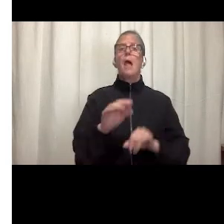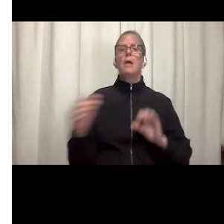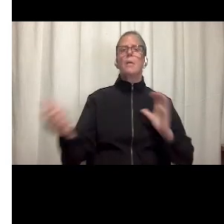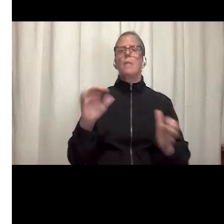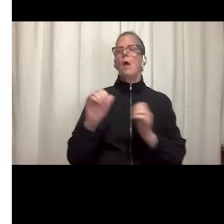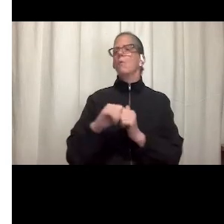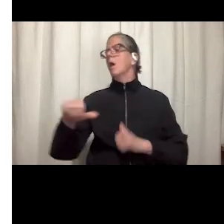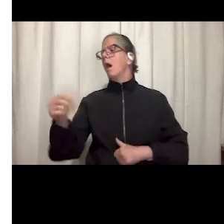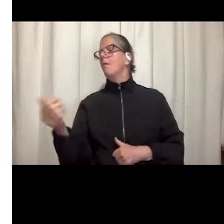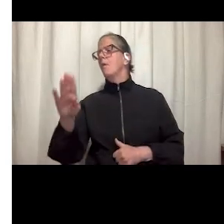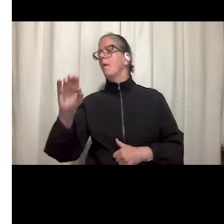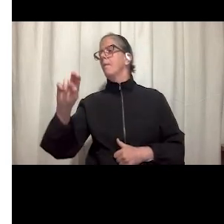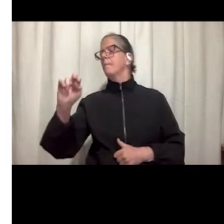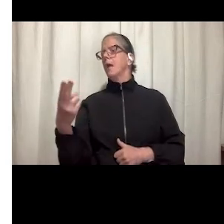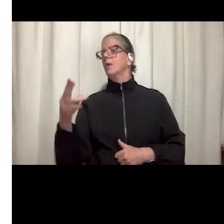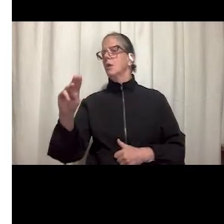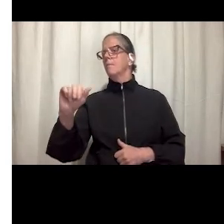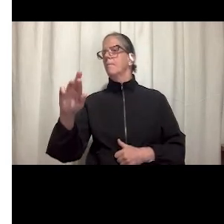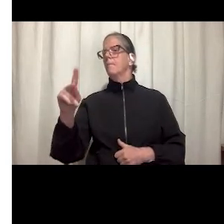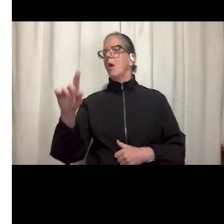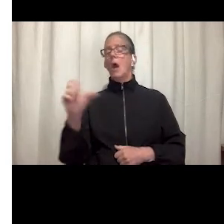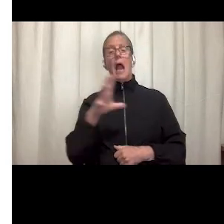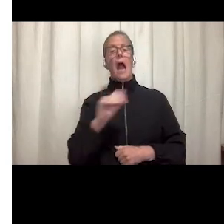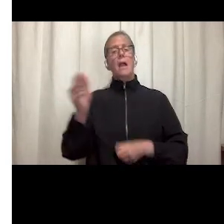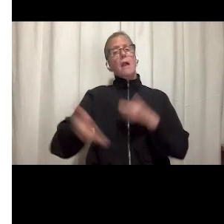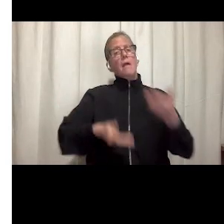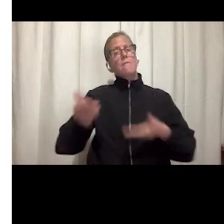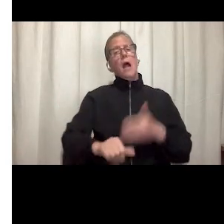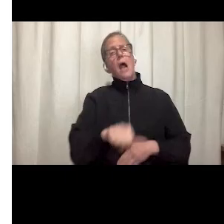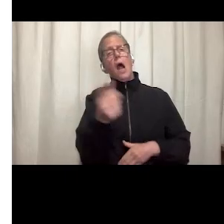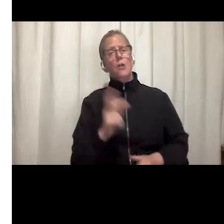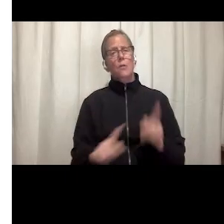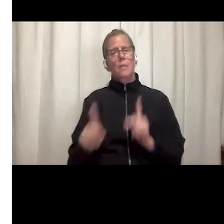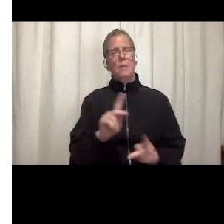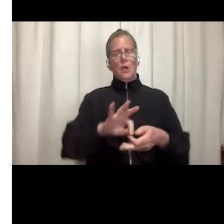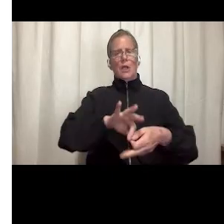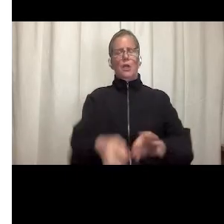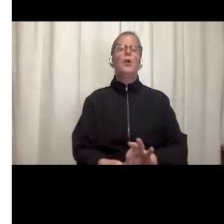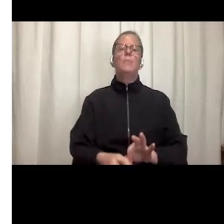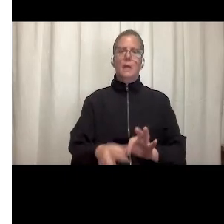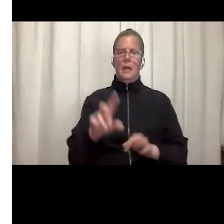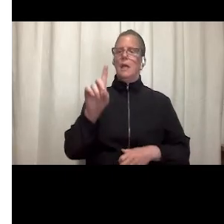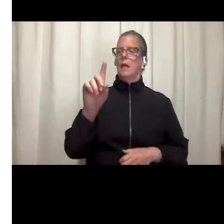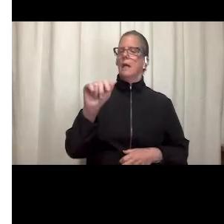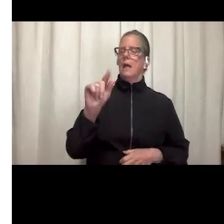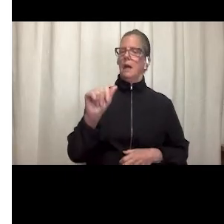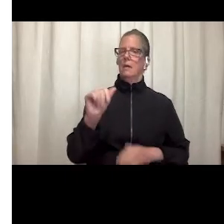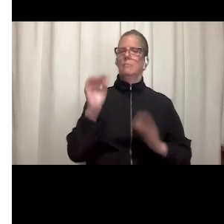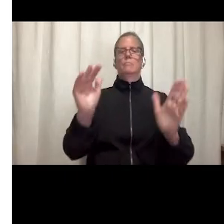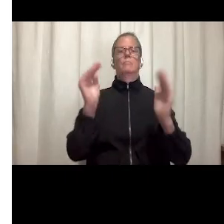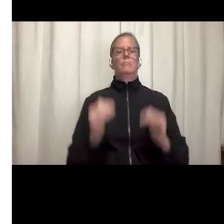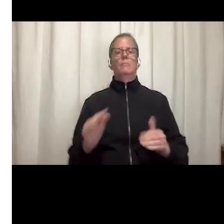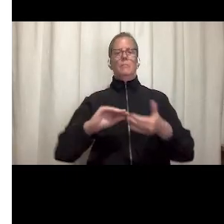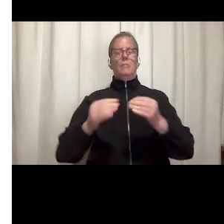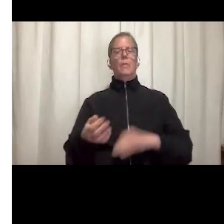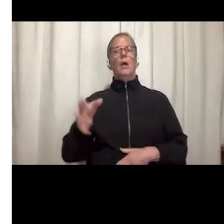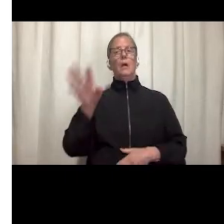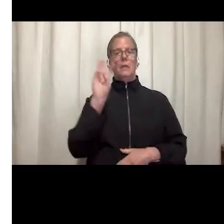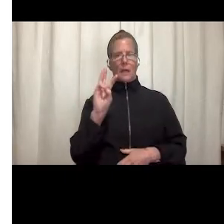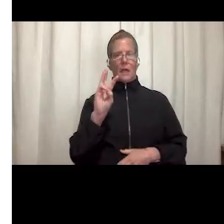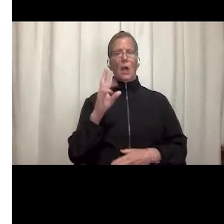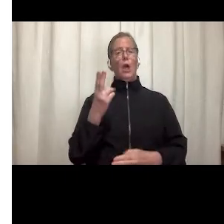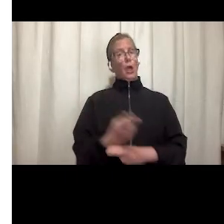involve others in making sense of what the data mean. Number 6, use and share